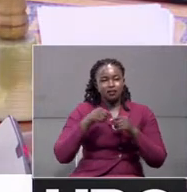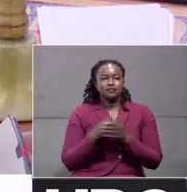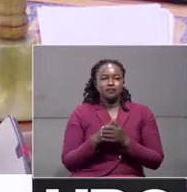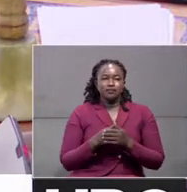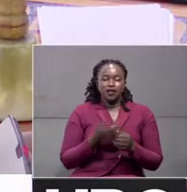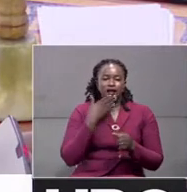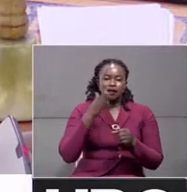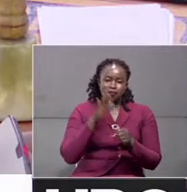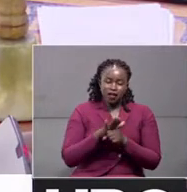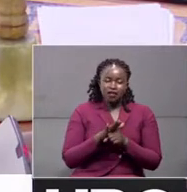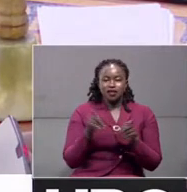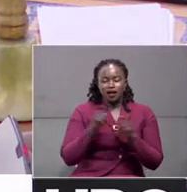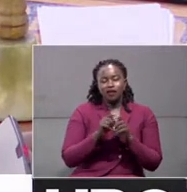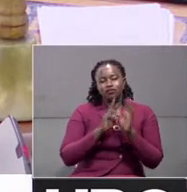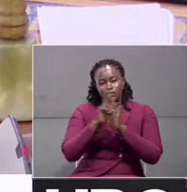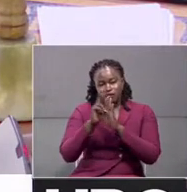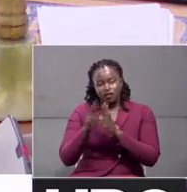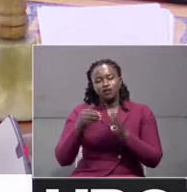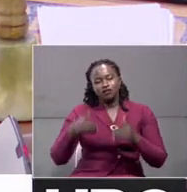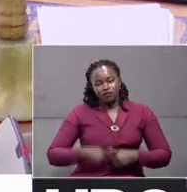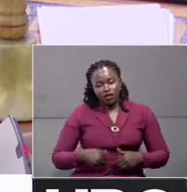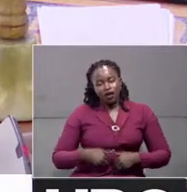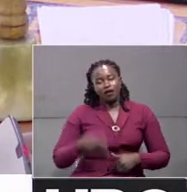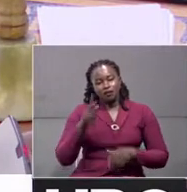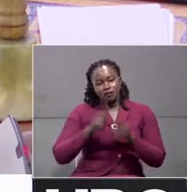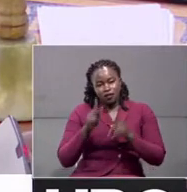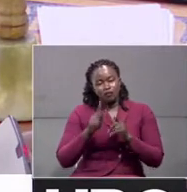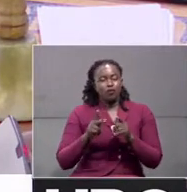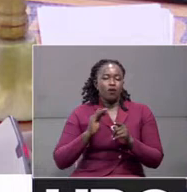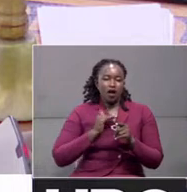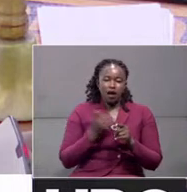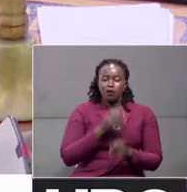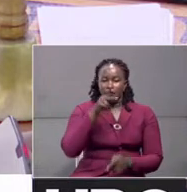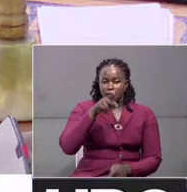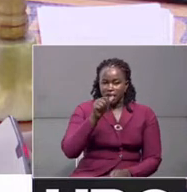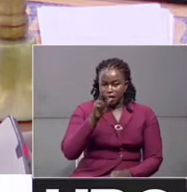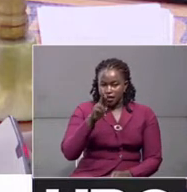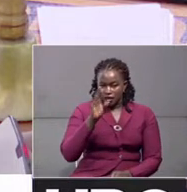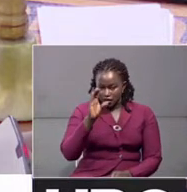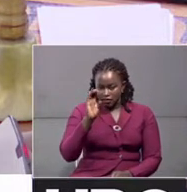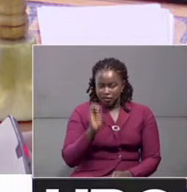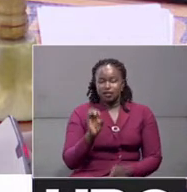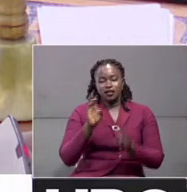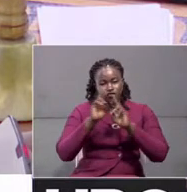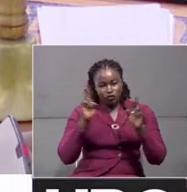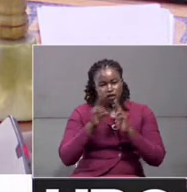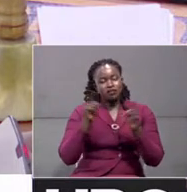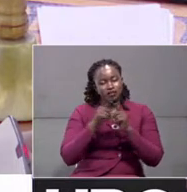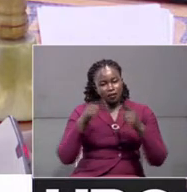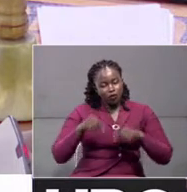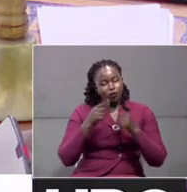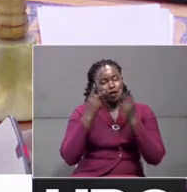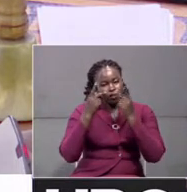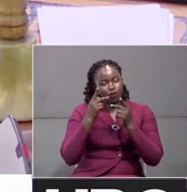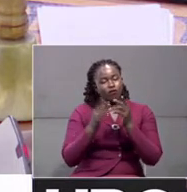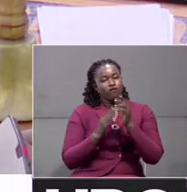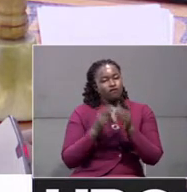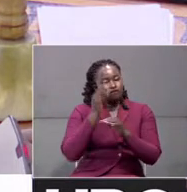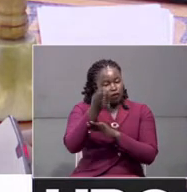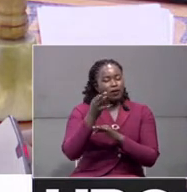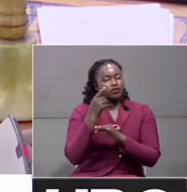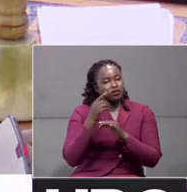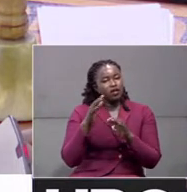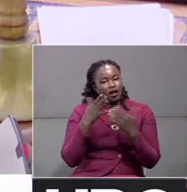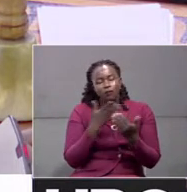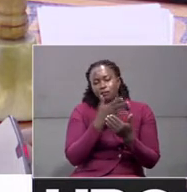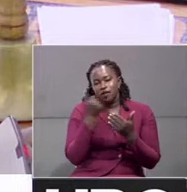that as a representative of the young people, our pace is set, and we look forward to seeing how best Uganda